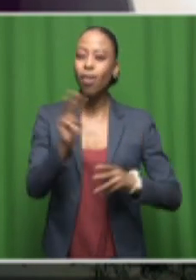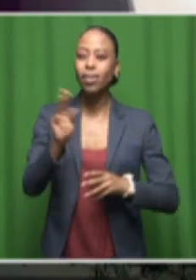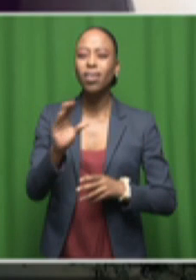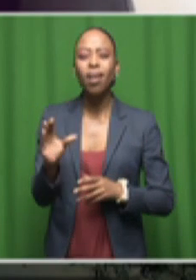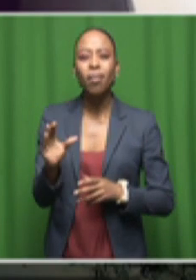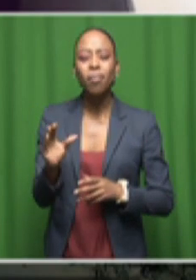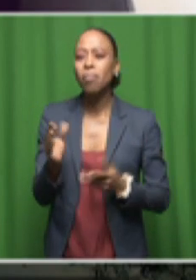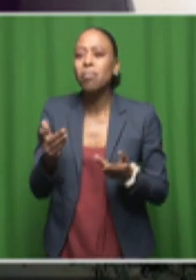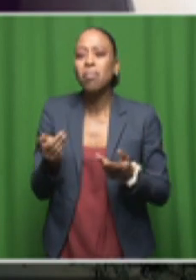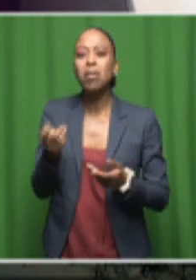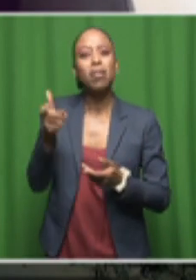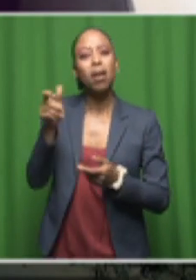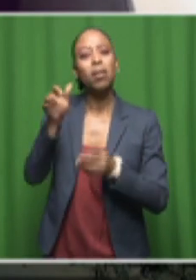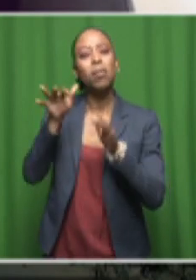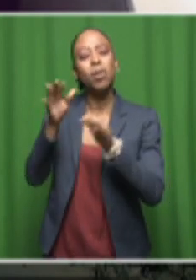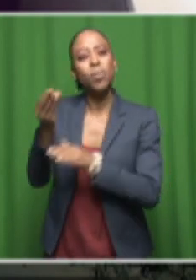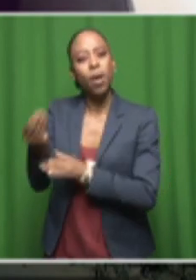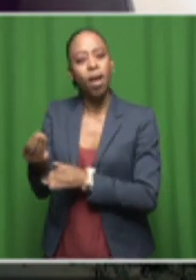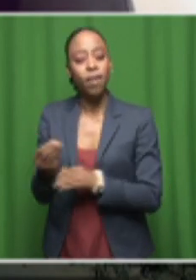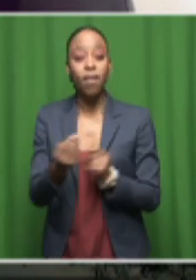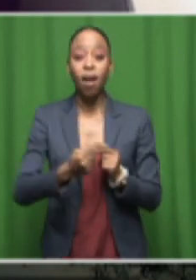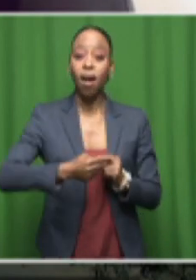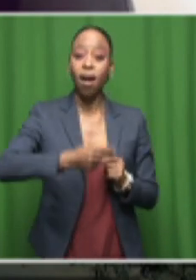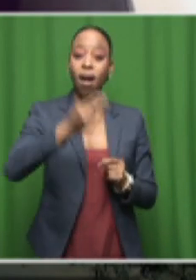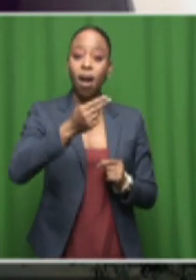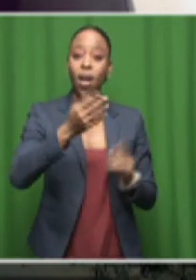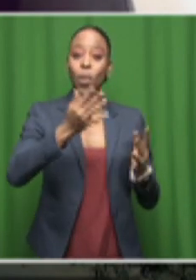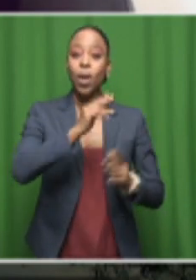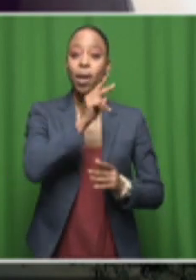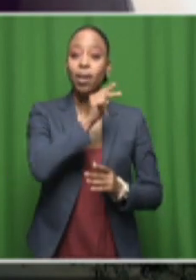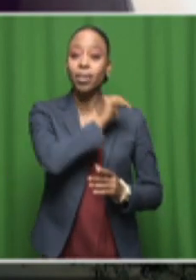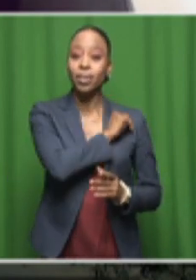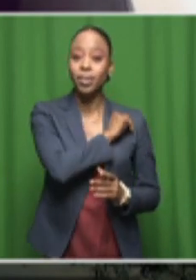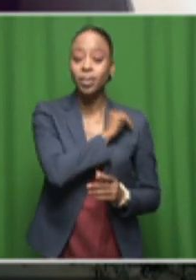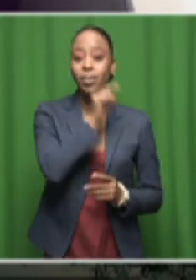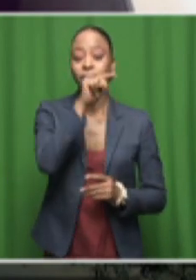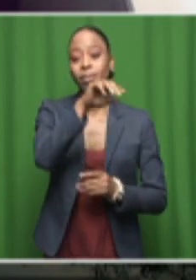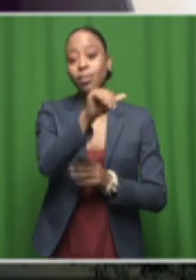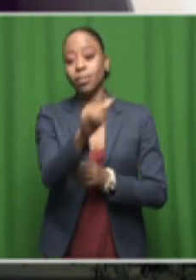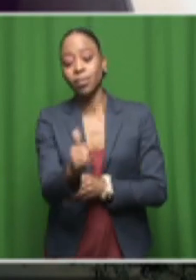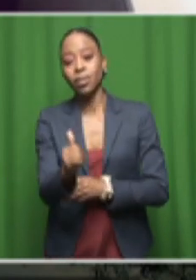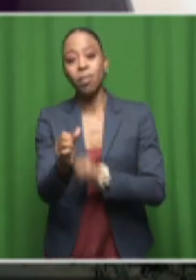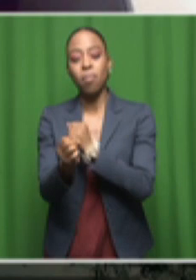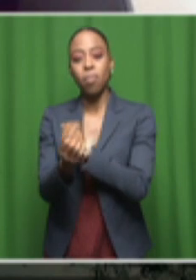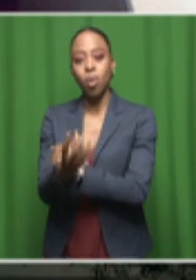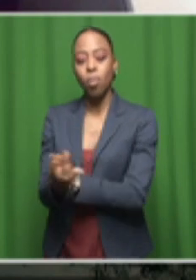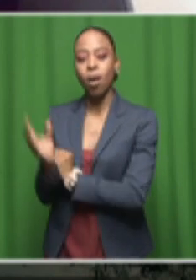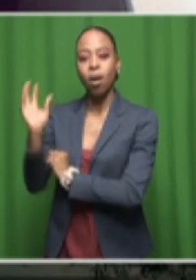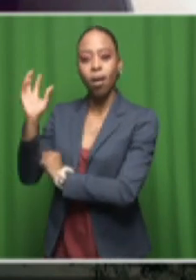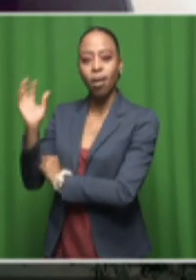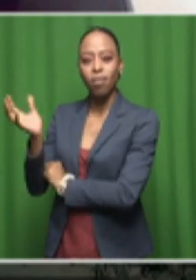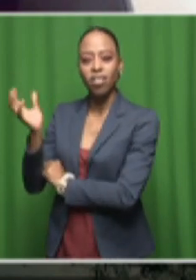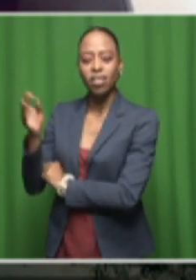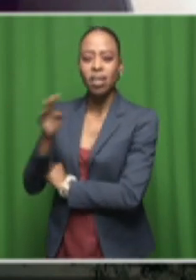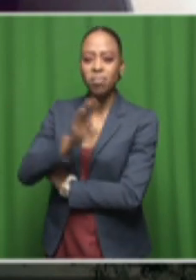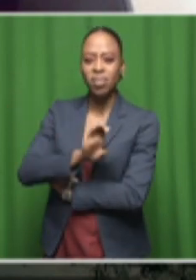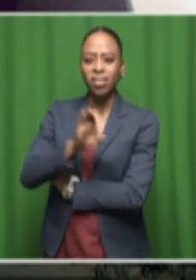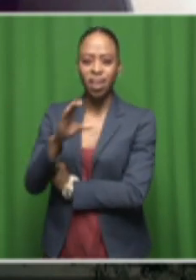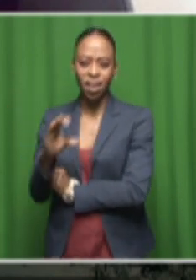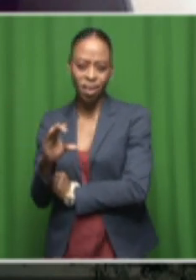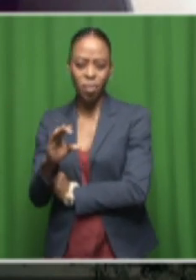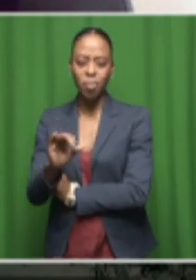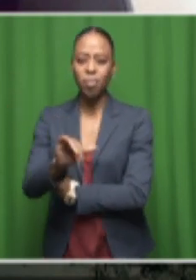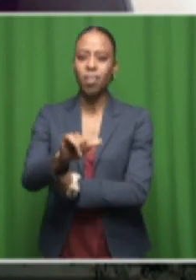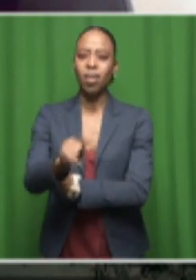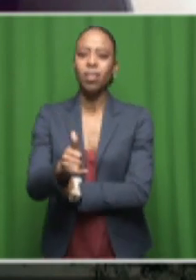Cape, and the highest prevalence is in KwaZulu-Natal, followed by Mpumalanga, then the Free State, then the Eastern Cape, and then, of